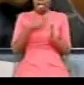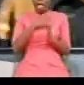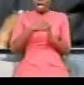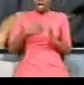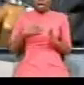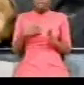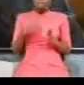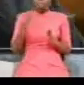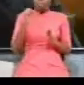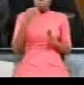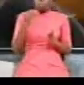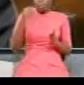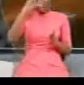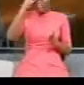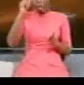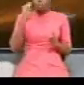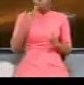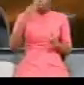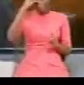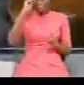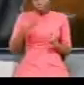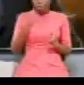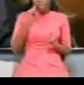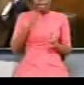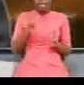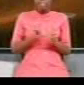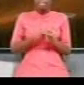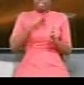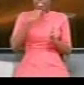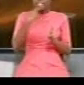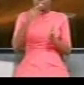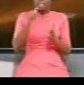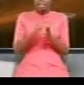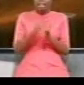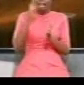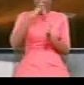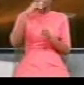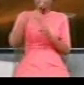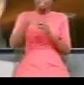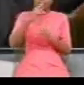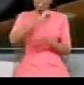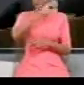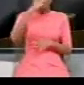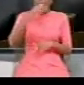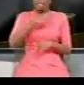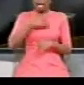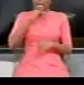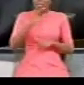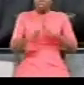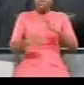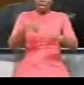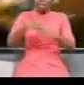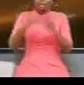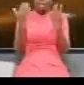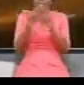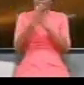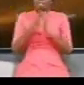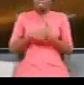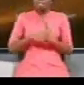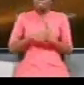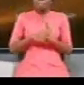the man, the woman, the boy, the girl that is claiming to be in the light and is walking in